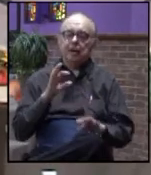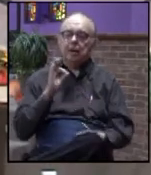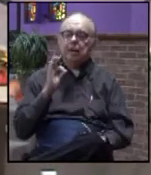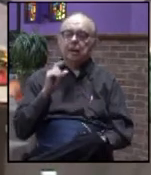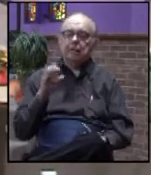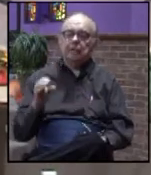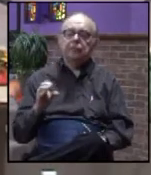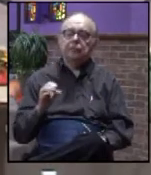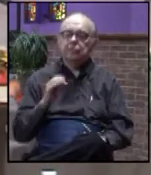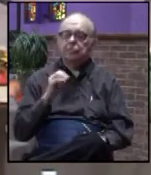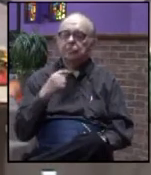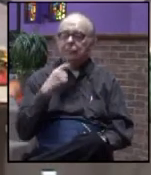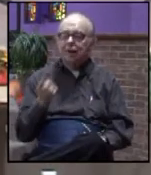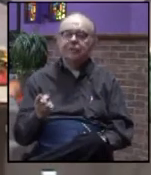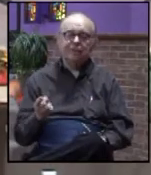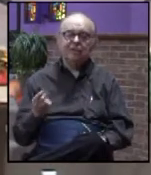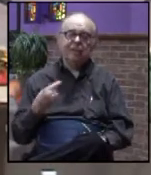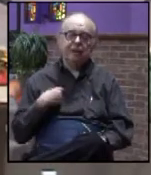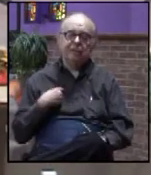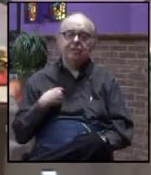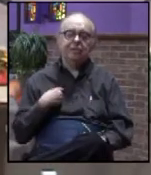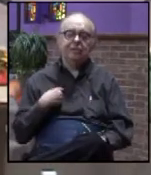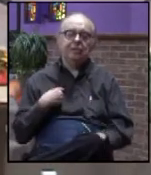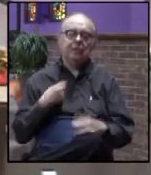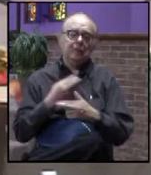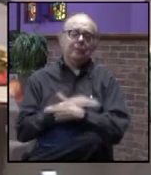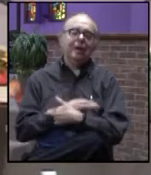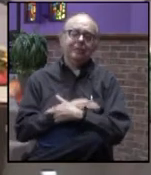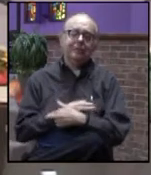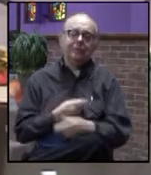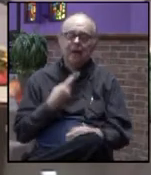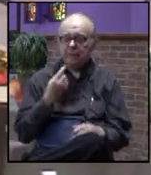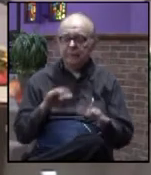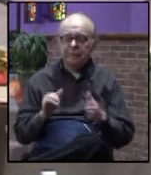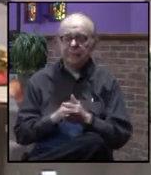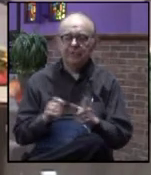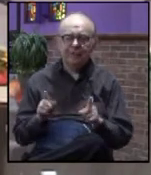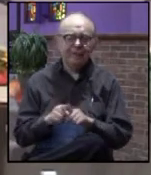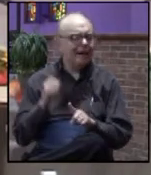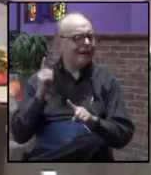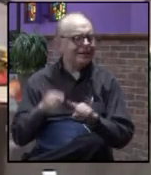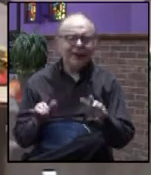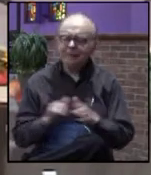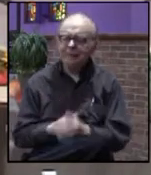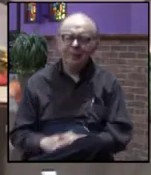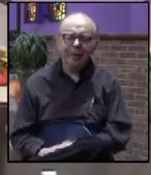You know, and I know some of you would love to do that. Well, you can't.